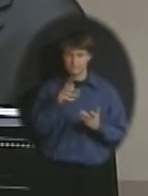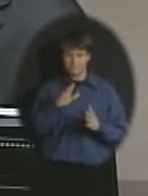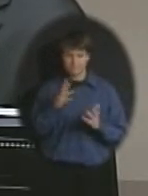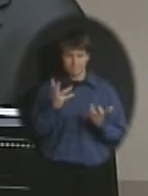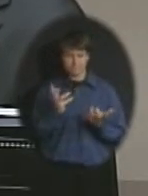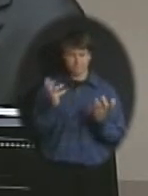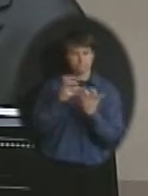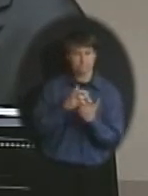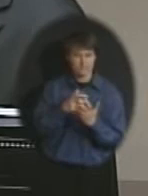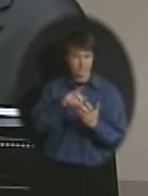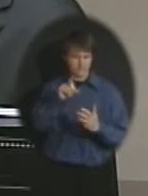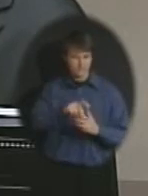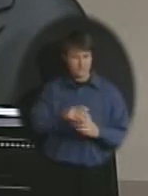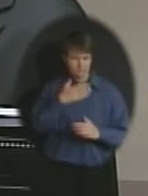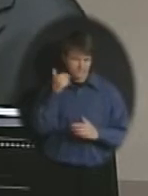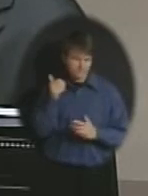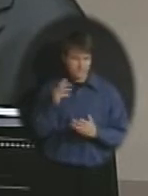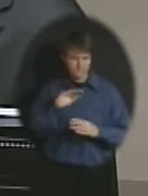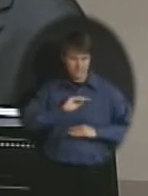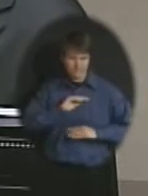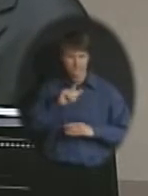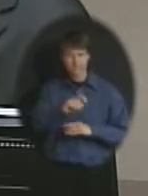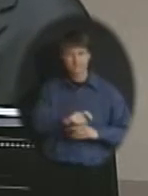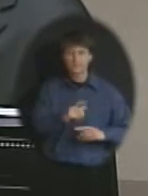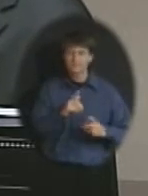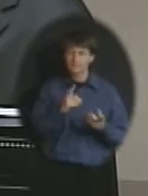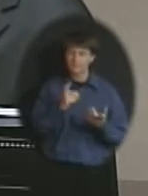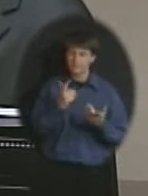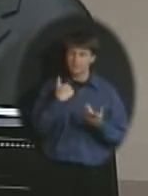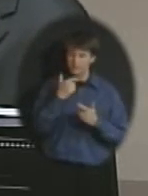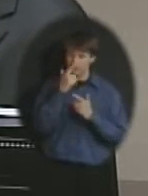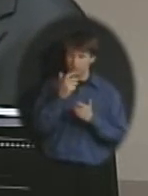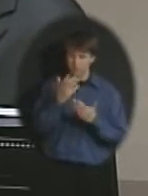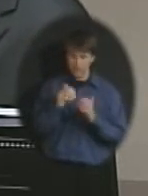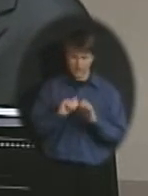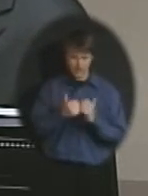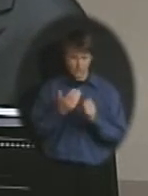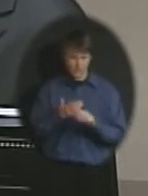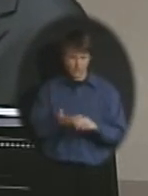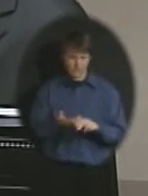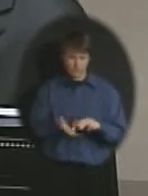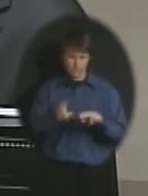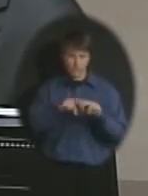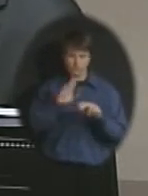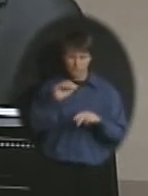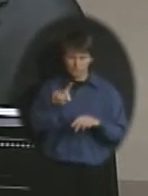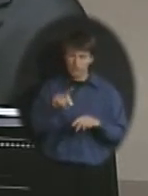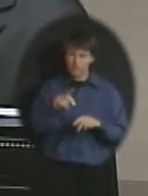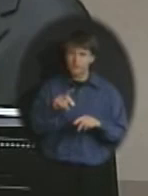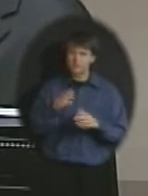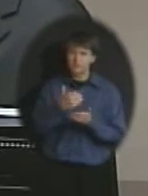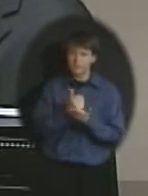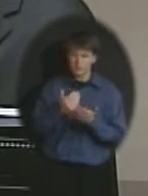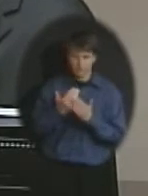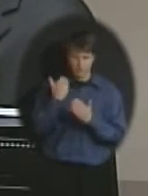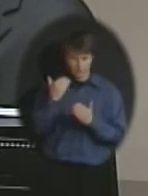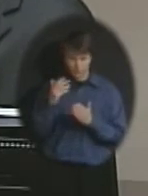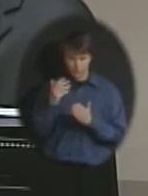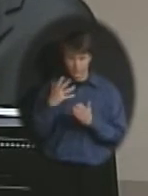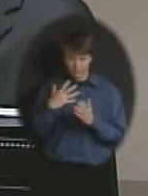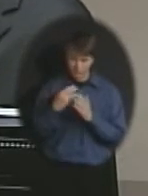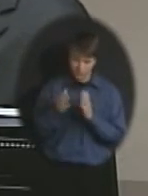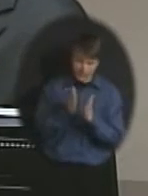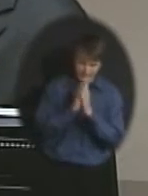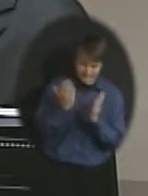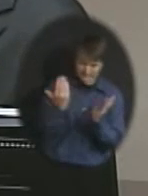best. Areas of we have an interest in whatever we can do to increase our bond rating before we go out again. Very difficult thing to do. There